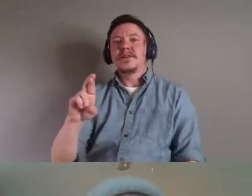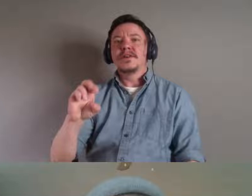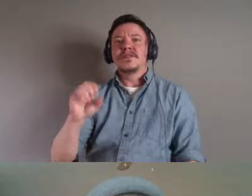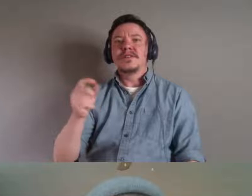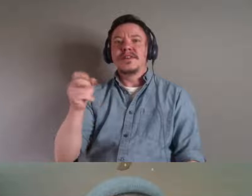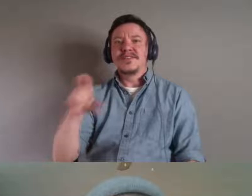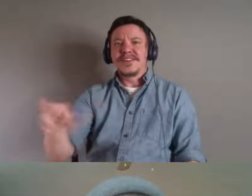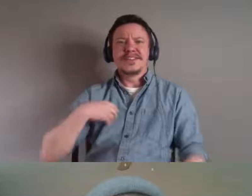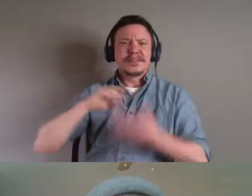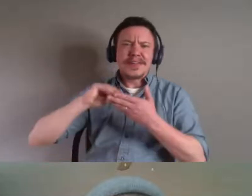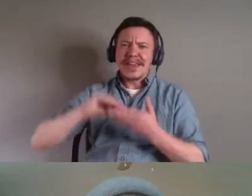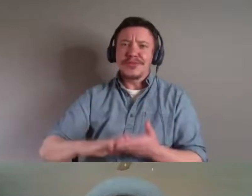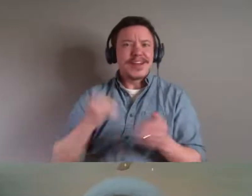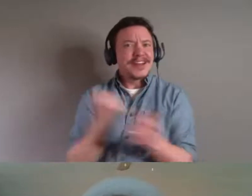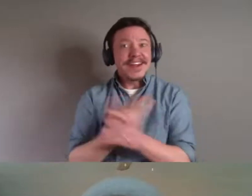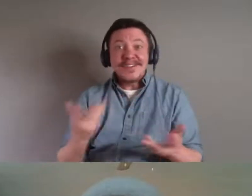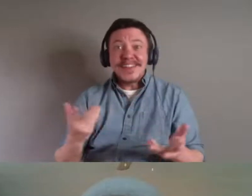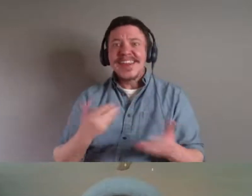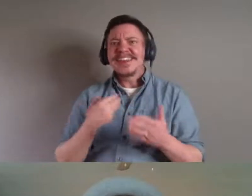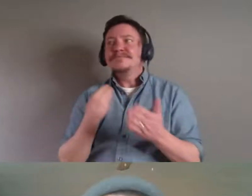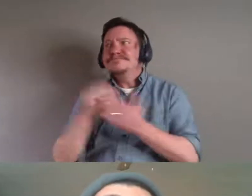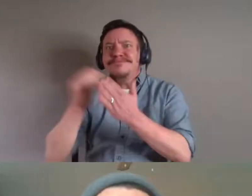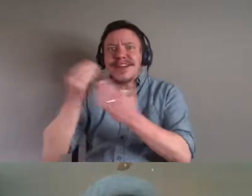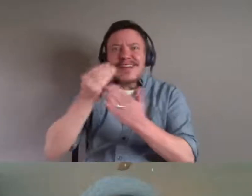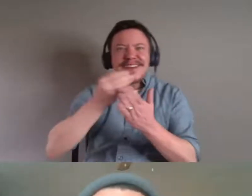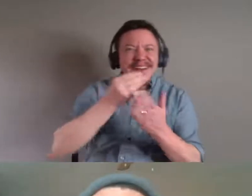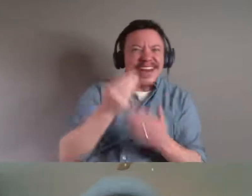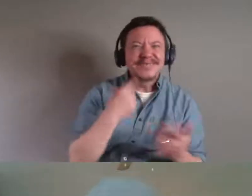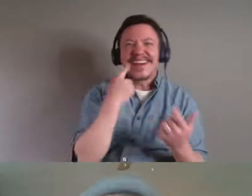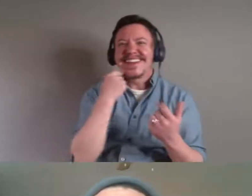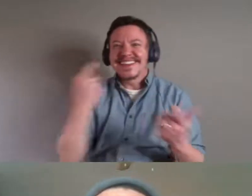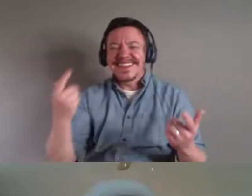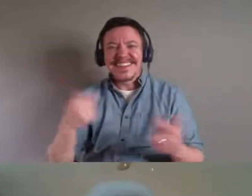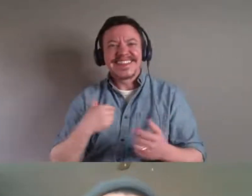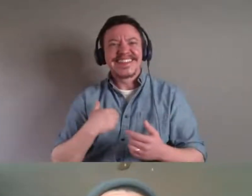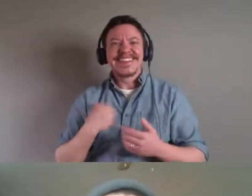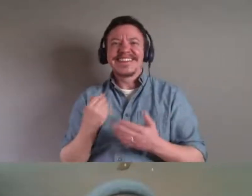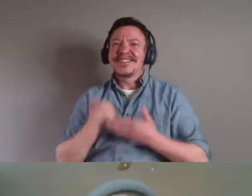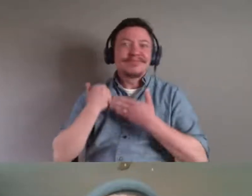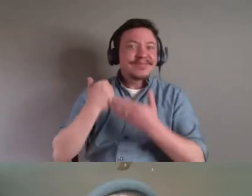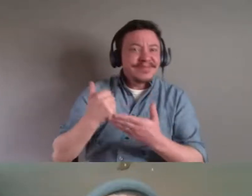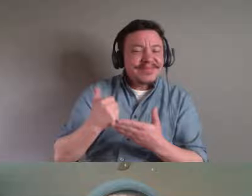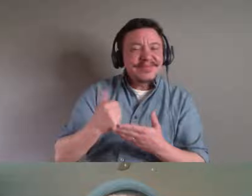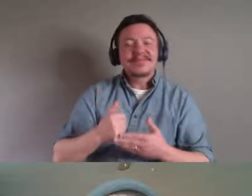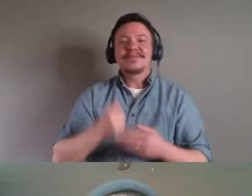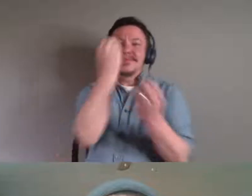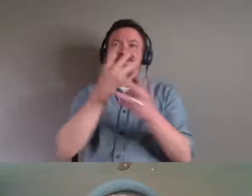of everything. I help buy things. I help with info sessions like